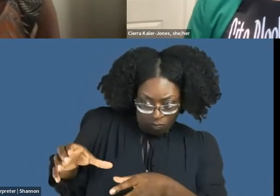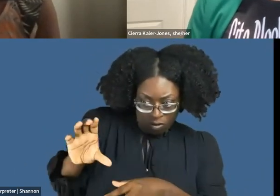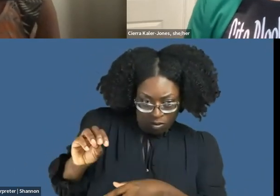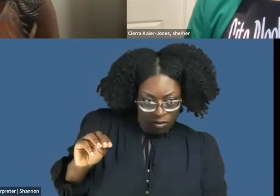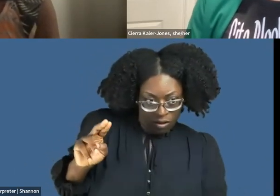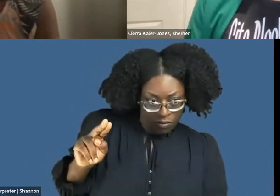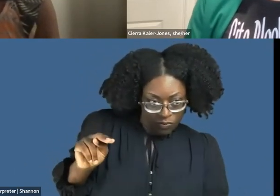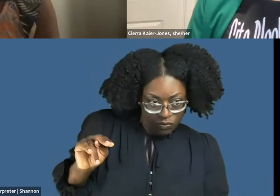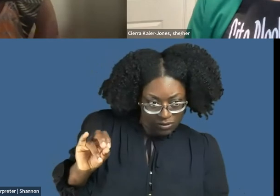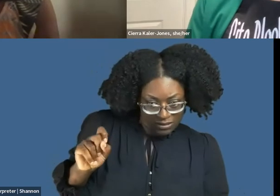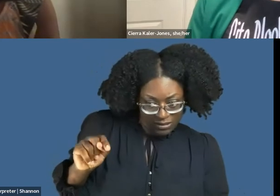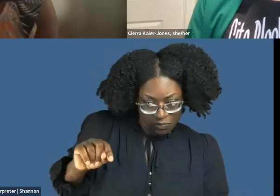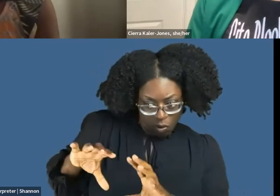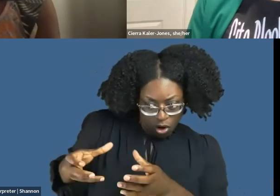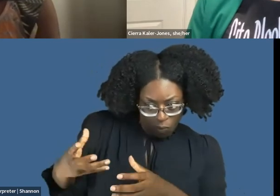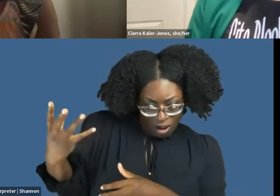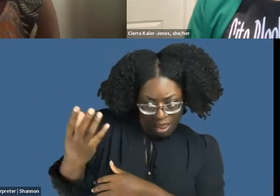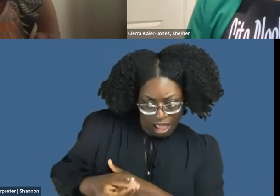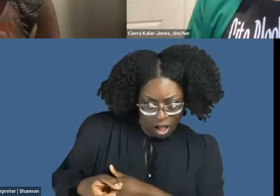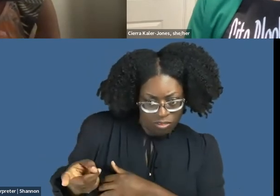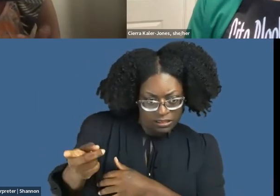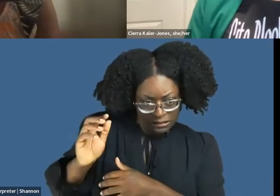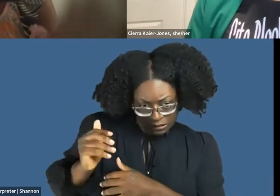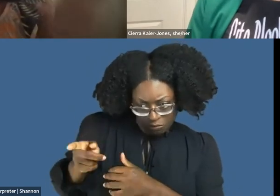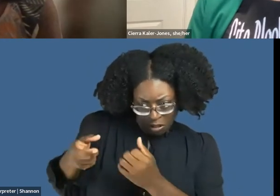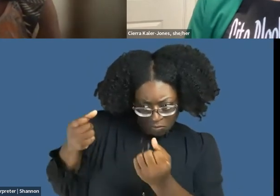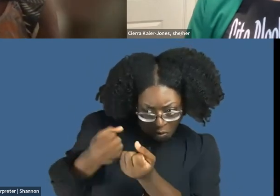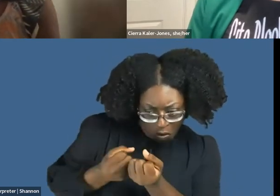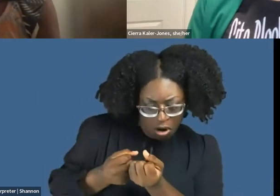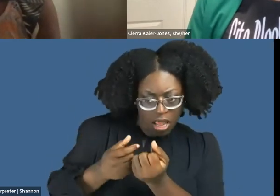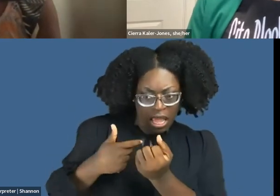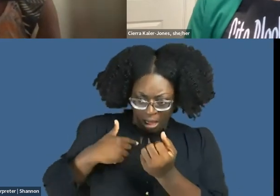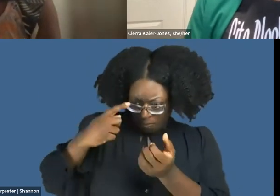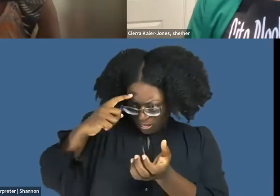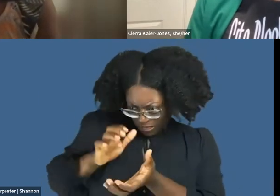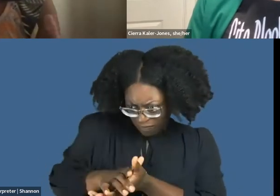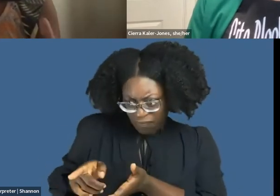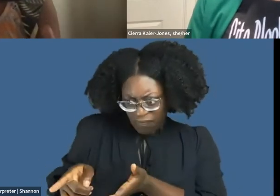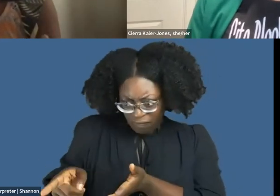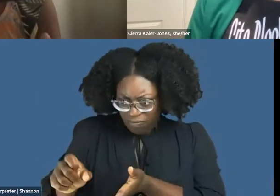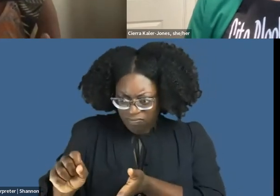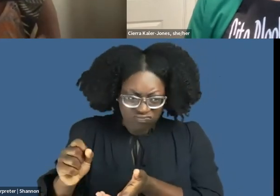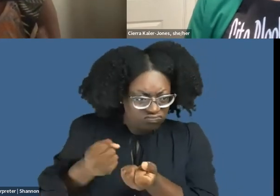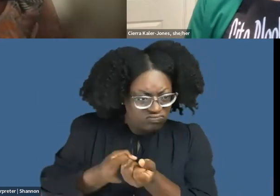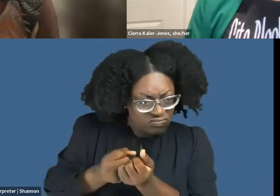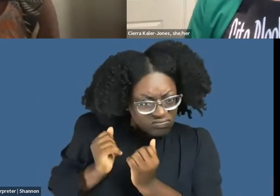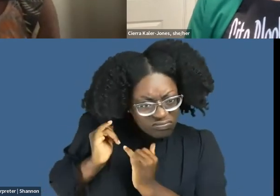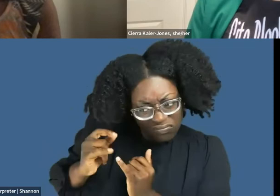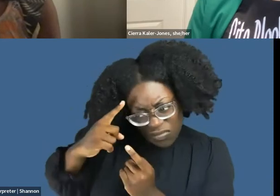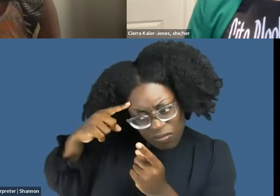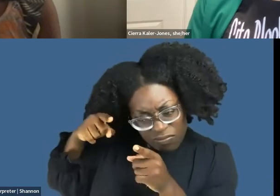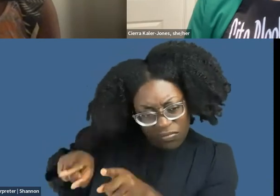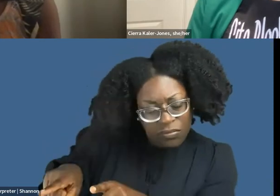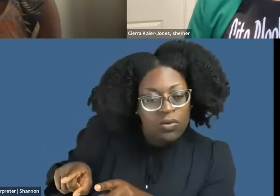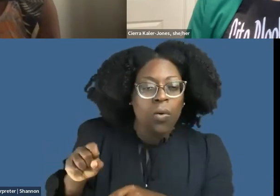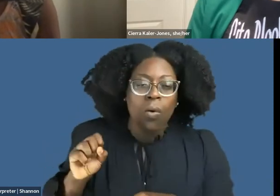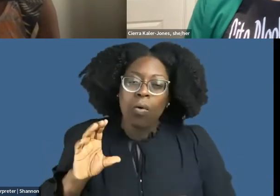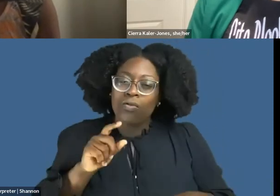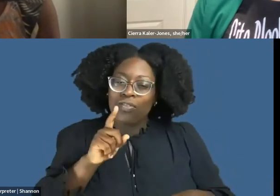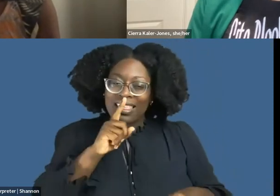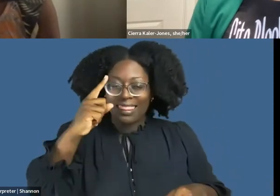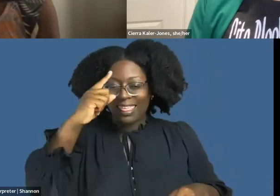two major movements of Black radicals from say, 1920 to 1950, it really was, or